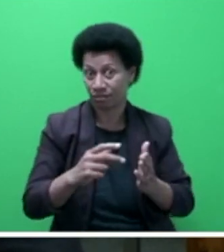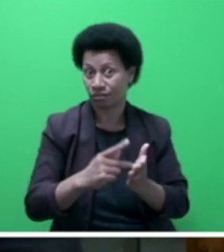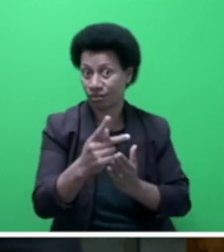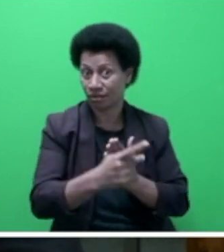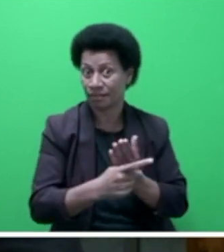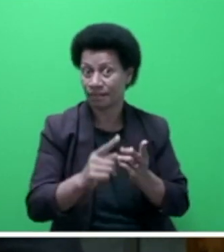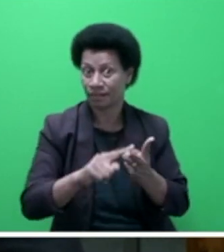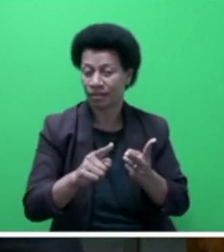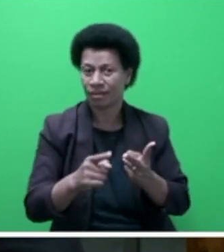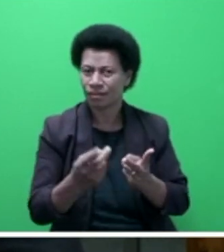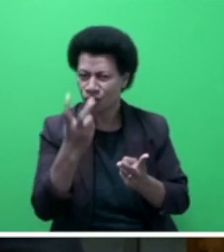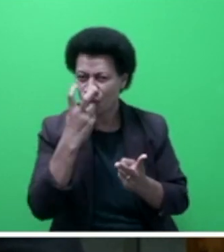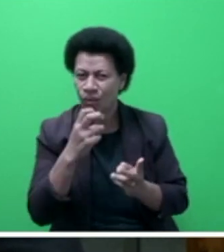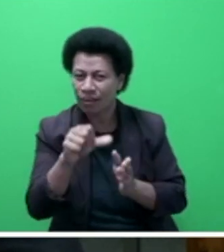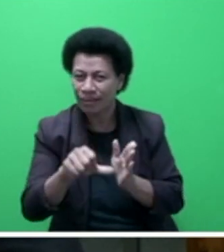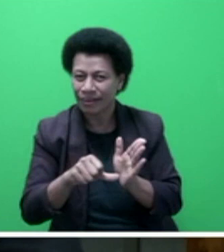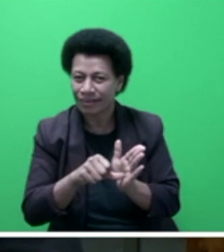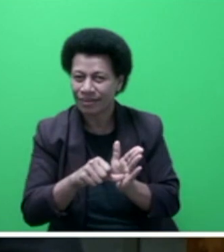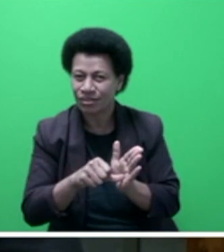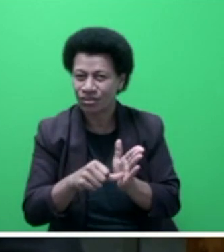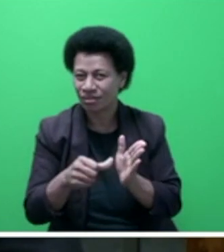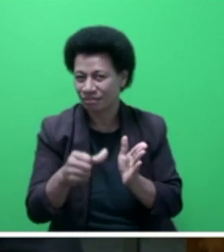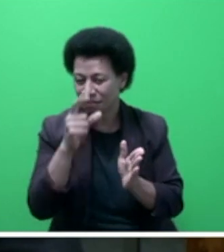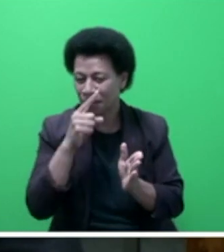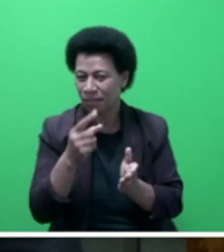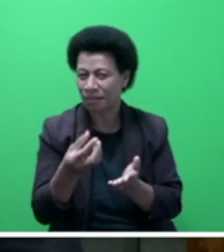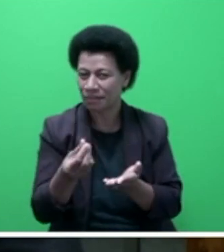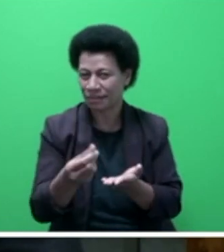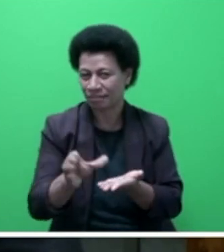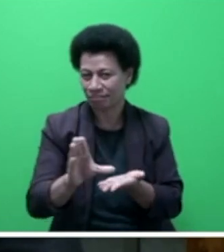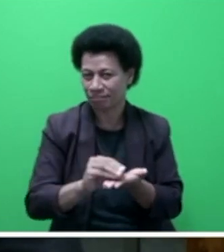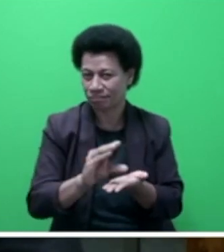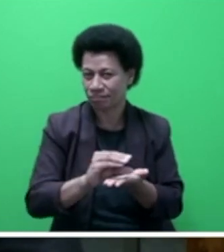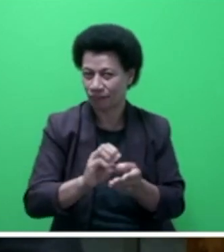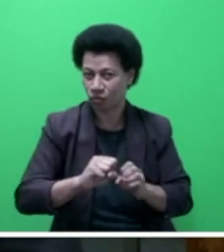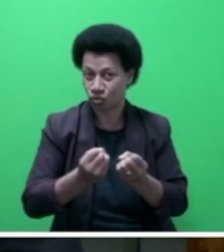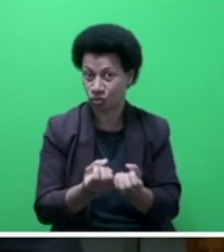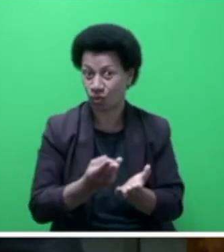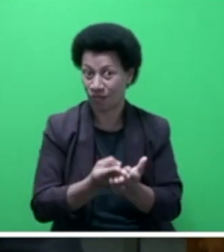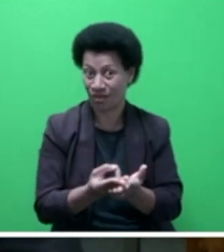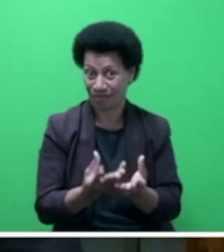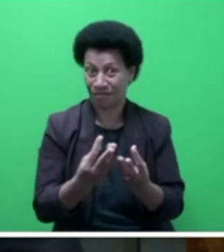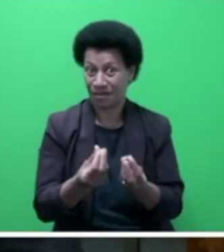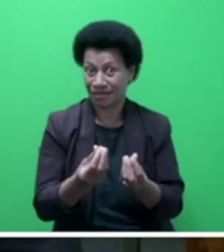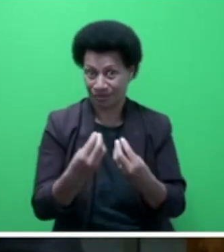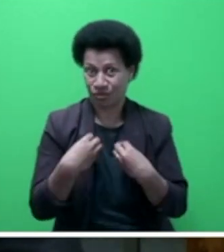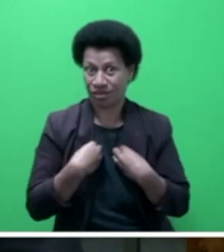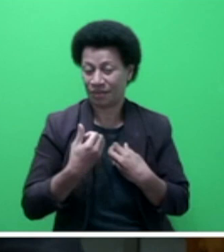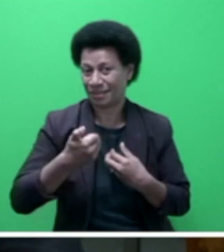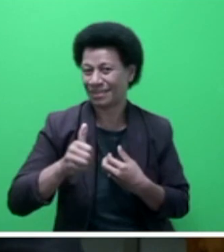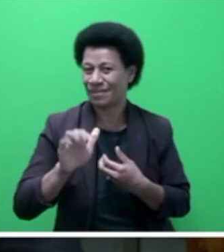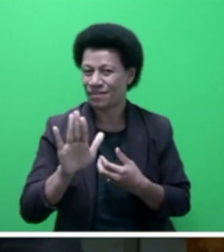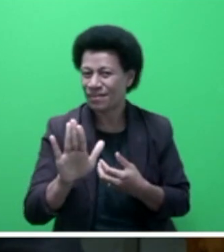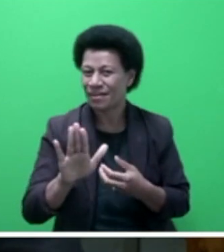pension scheme, which has been allocated over $55 million, targets the elderly of 65 years and over who have never